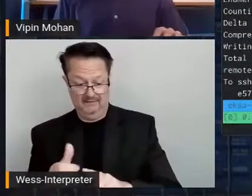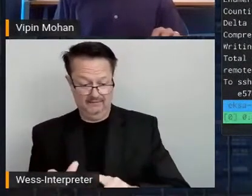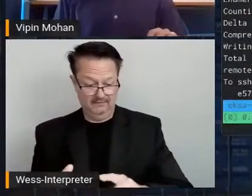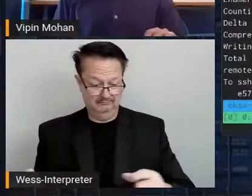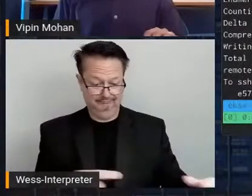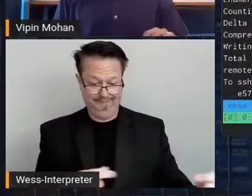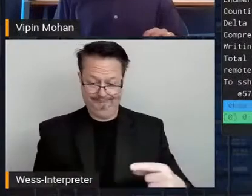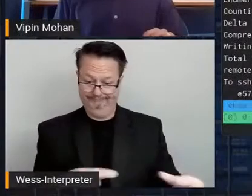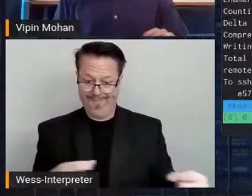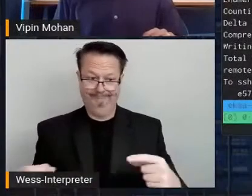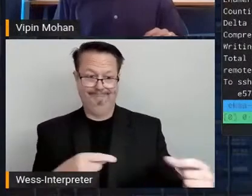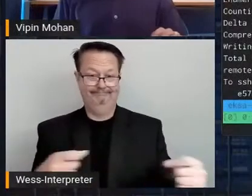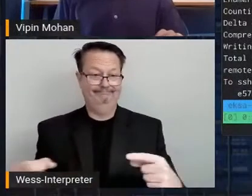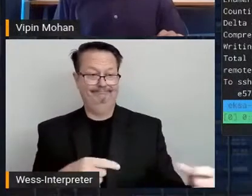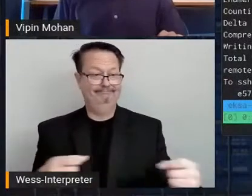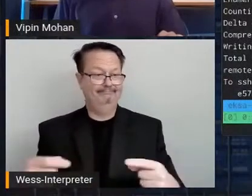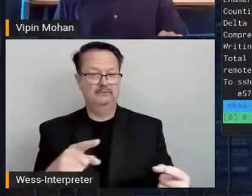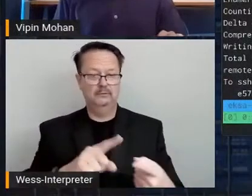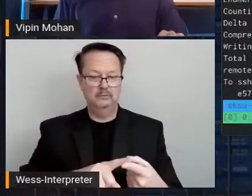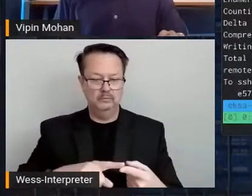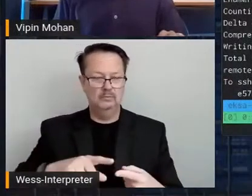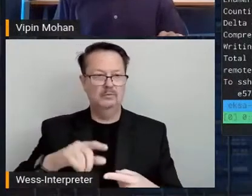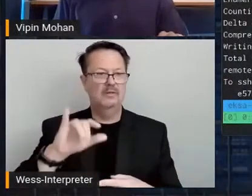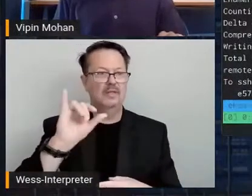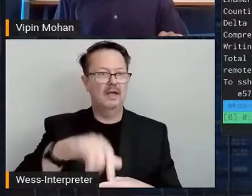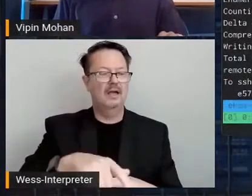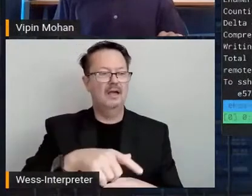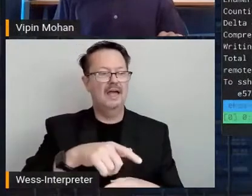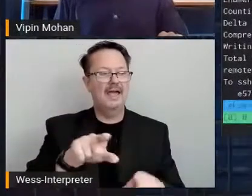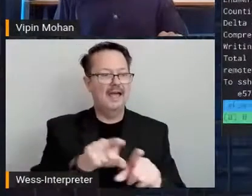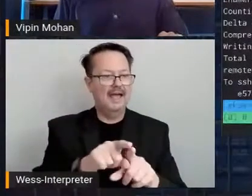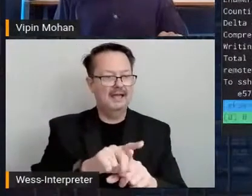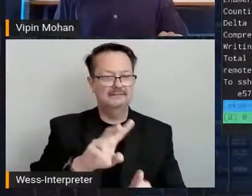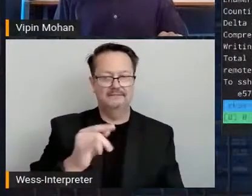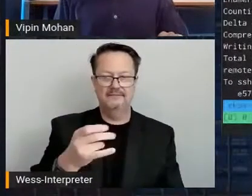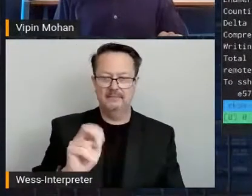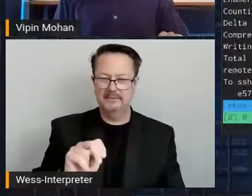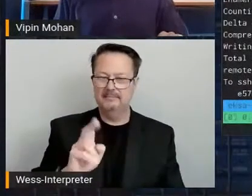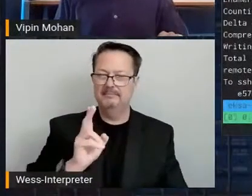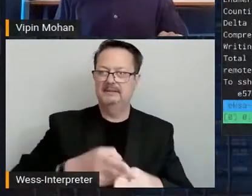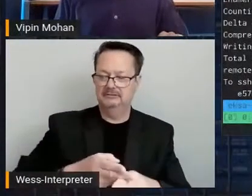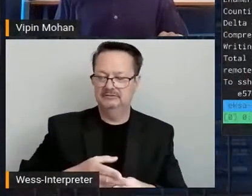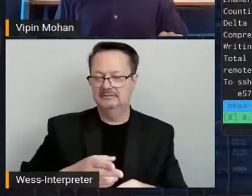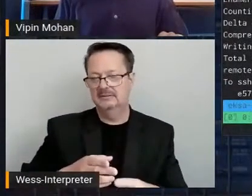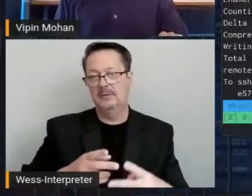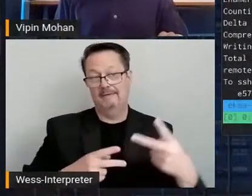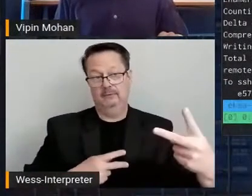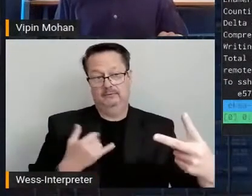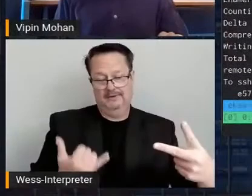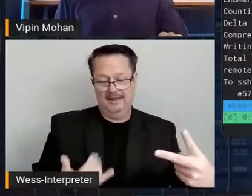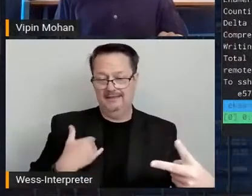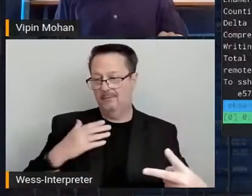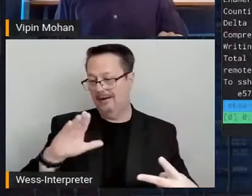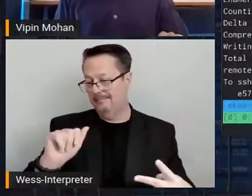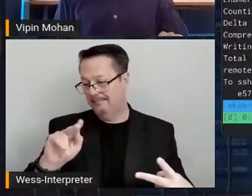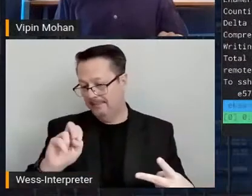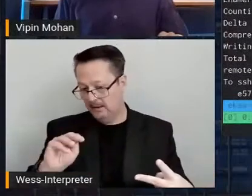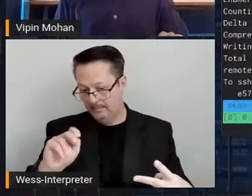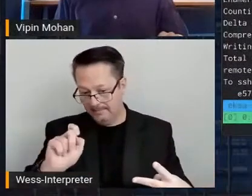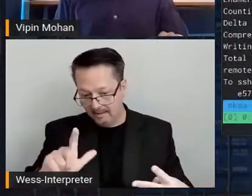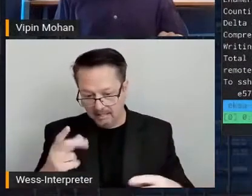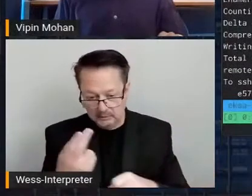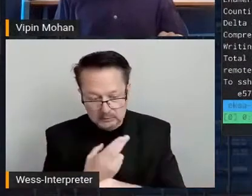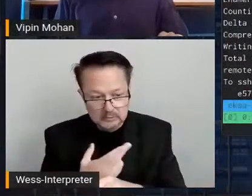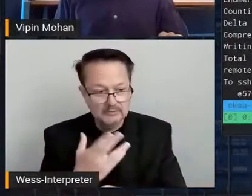vSphere APIs. And as Vipin mentioned earlier, we'll have more providers in the future. So if we want to do this on bare metal, if you want to do this